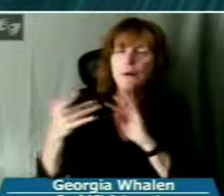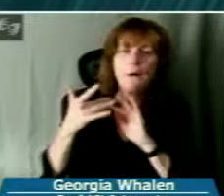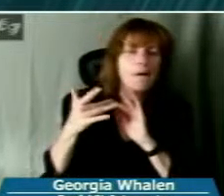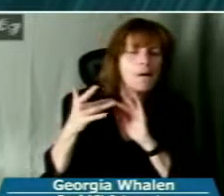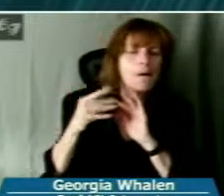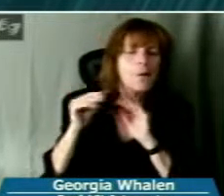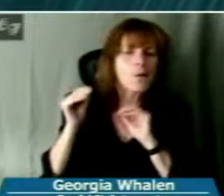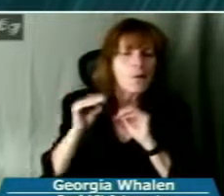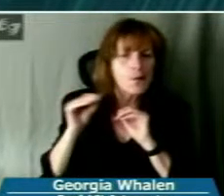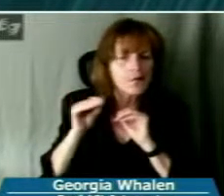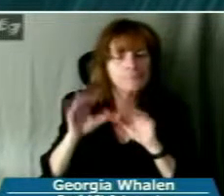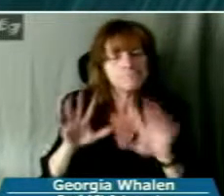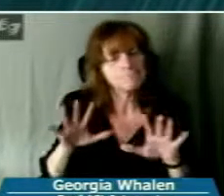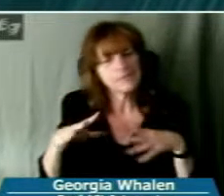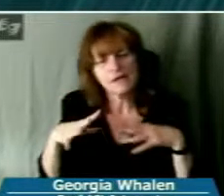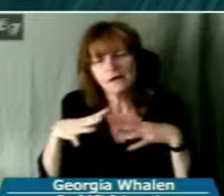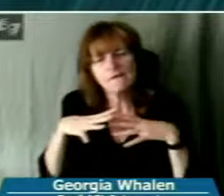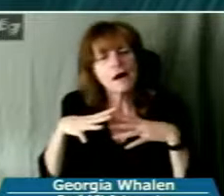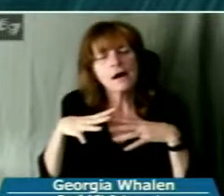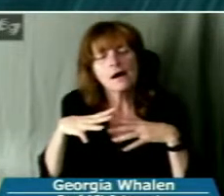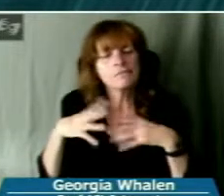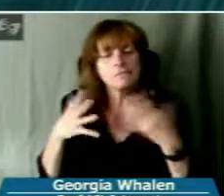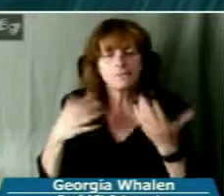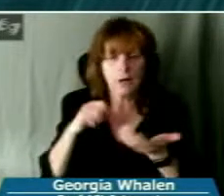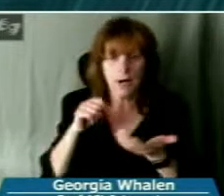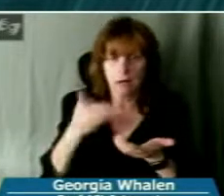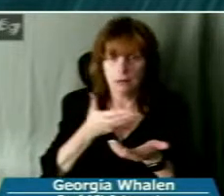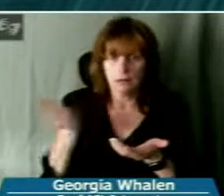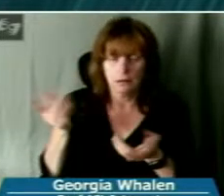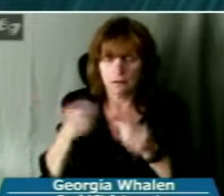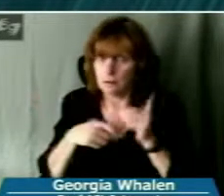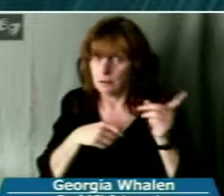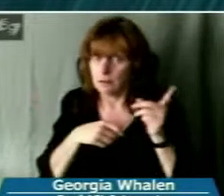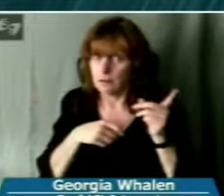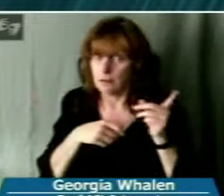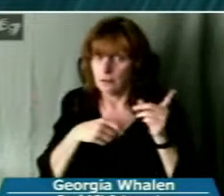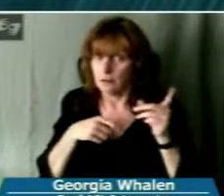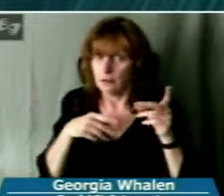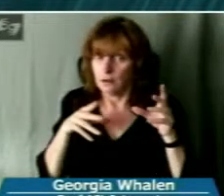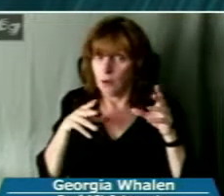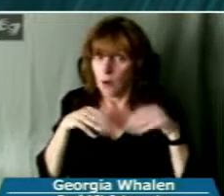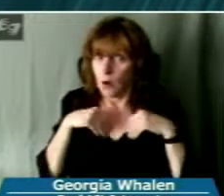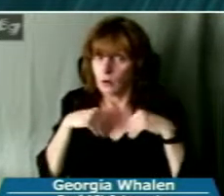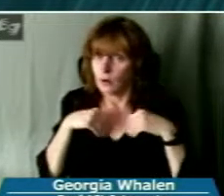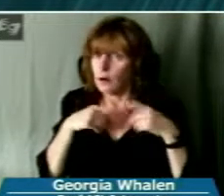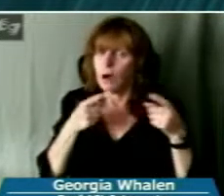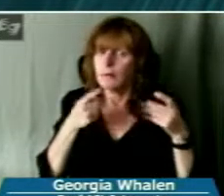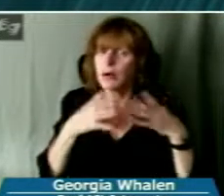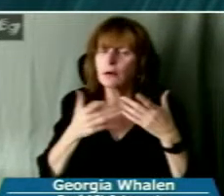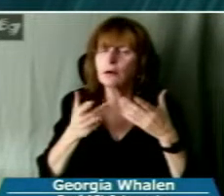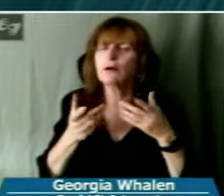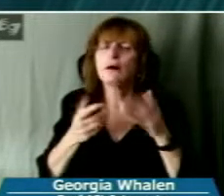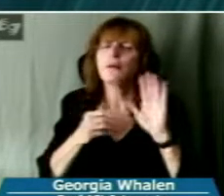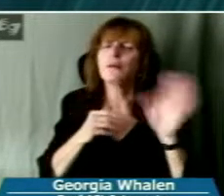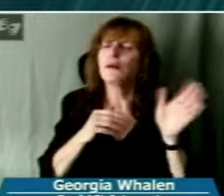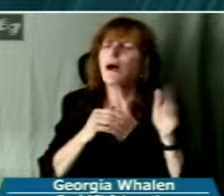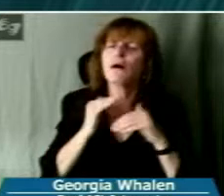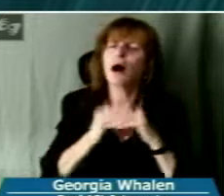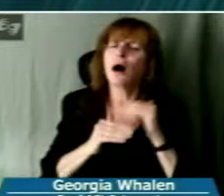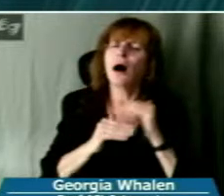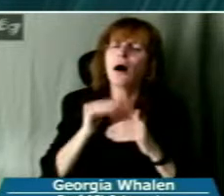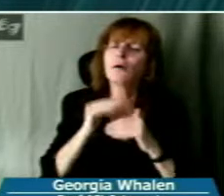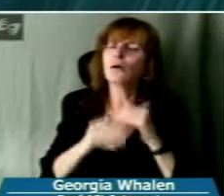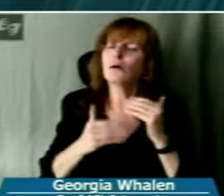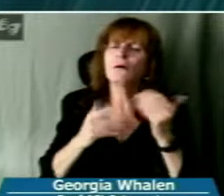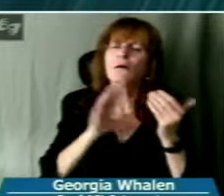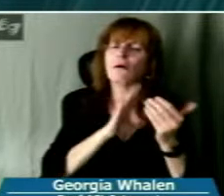best, what has management or the home's owners, what explanation have they given the city or different partners about how this situation was